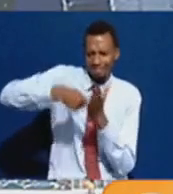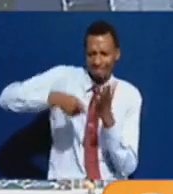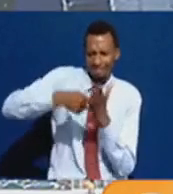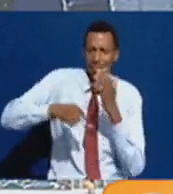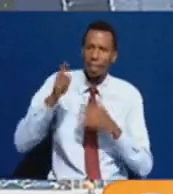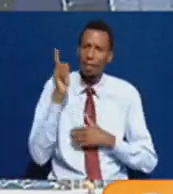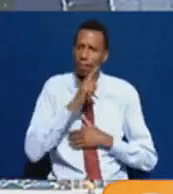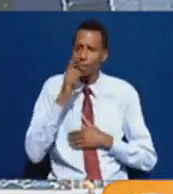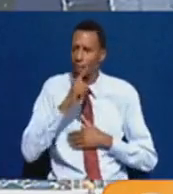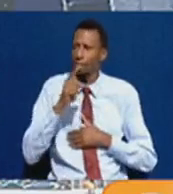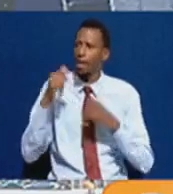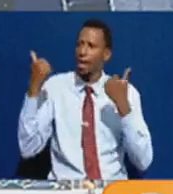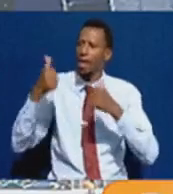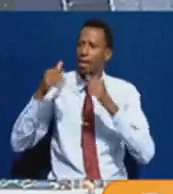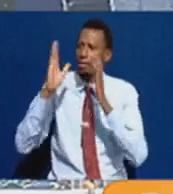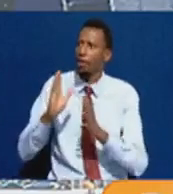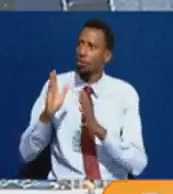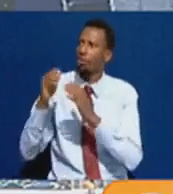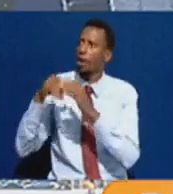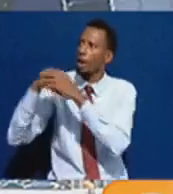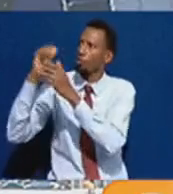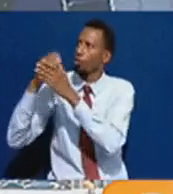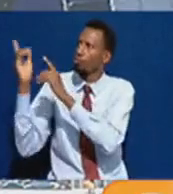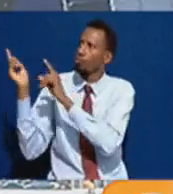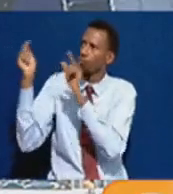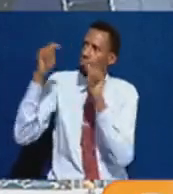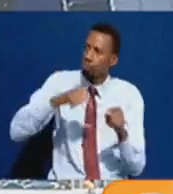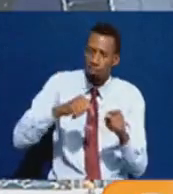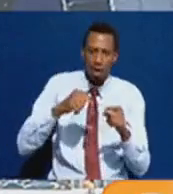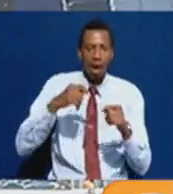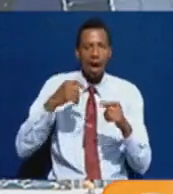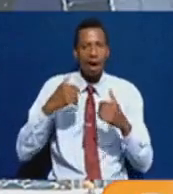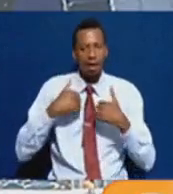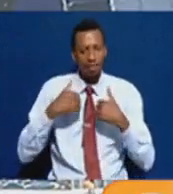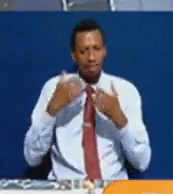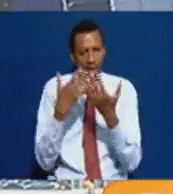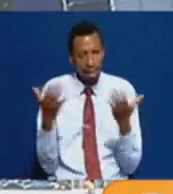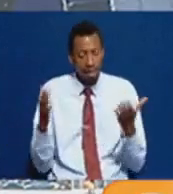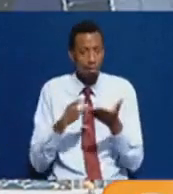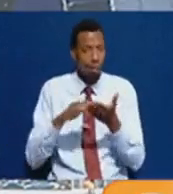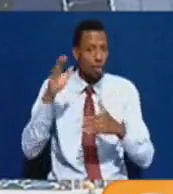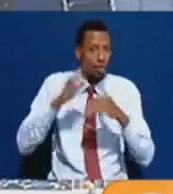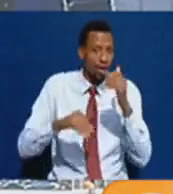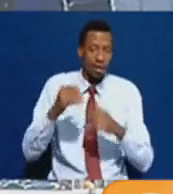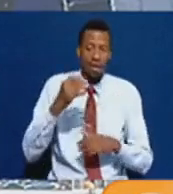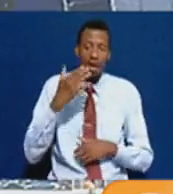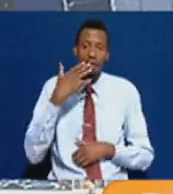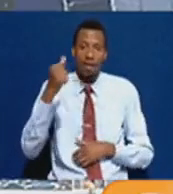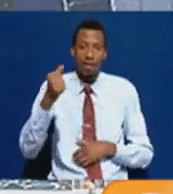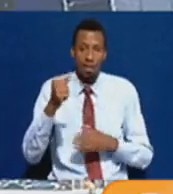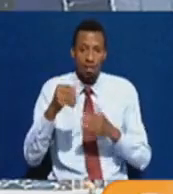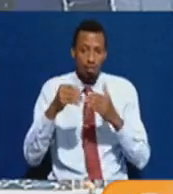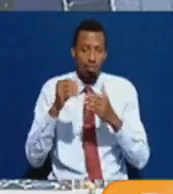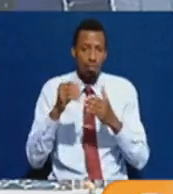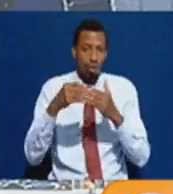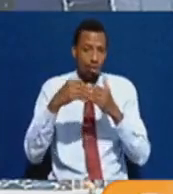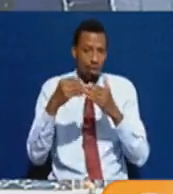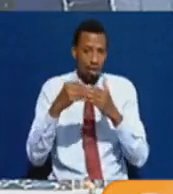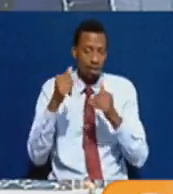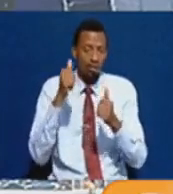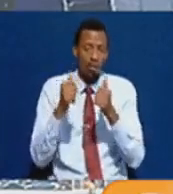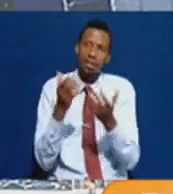tax travelers from international destinations found with items costing more than $500, which is an